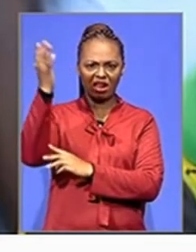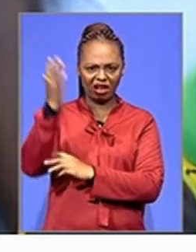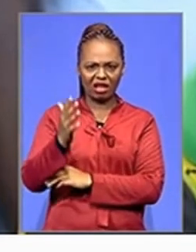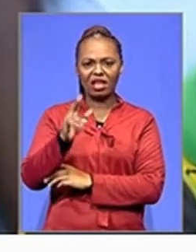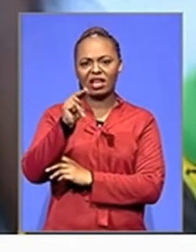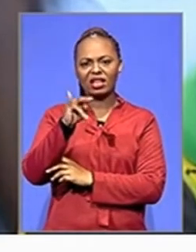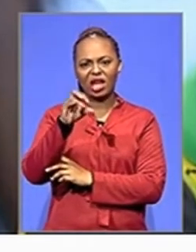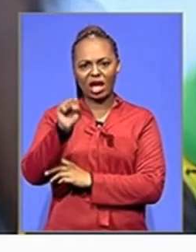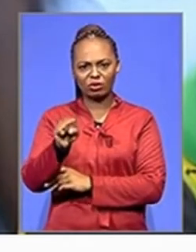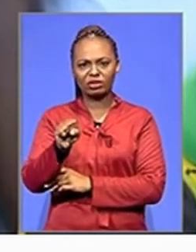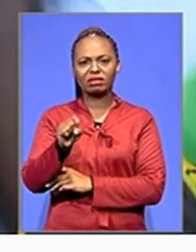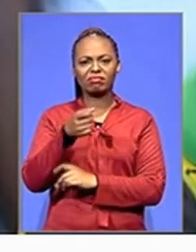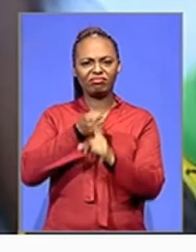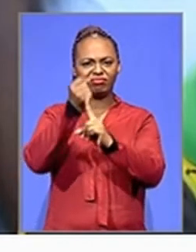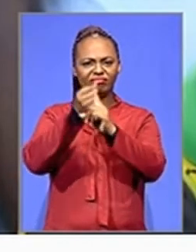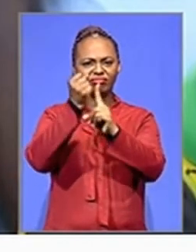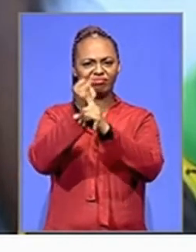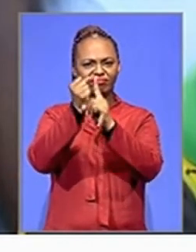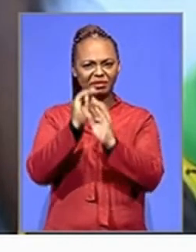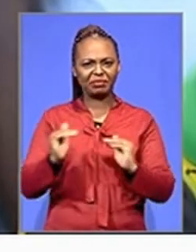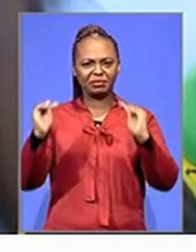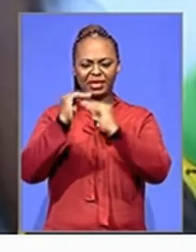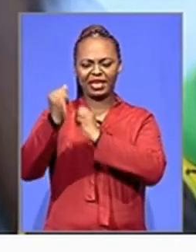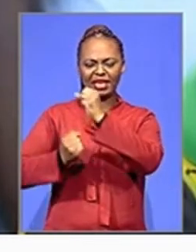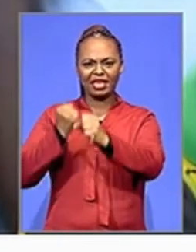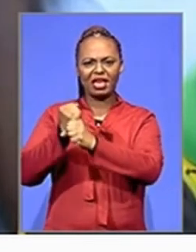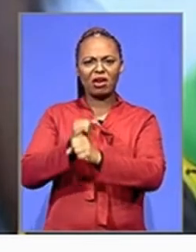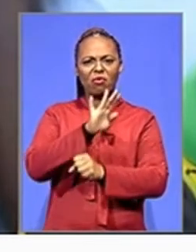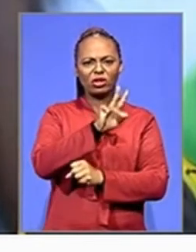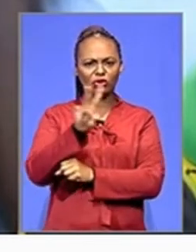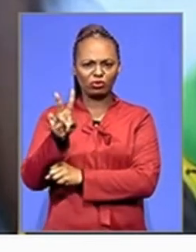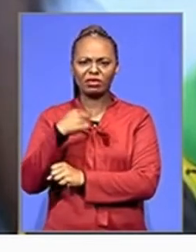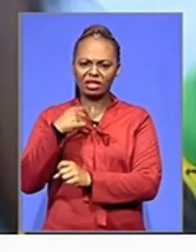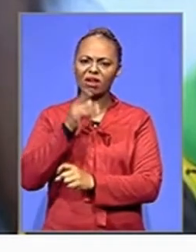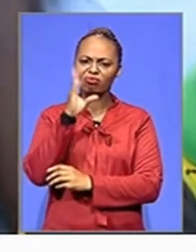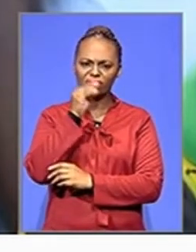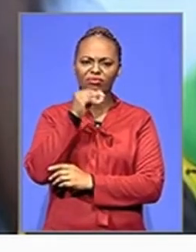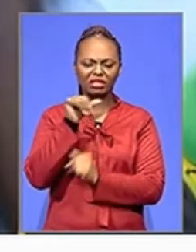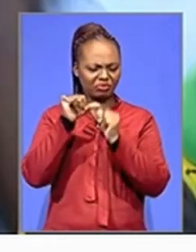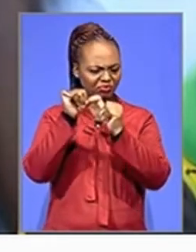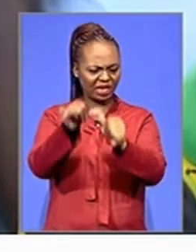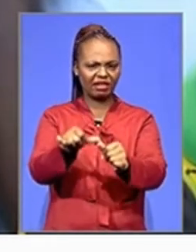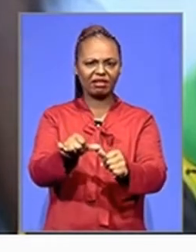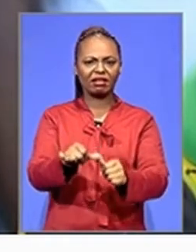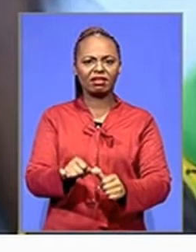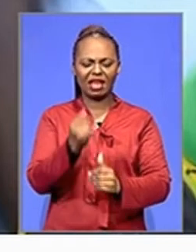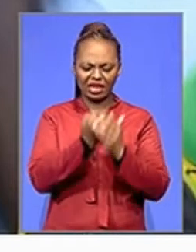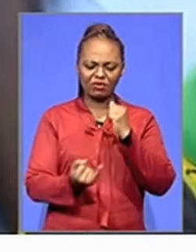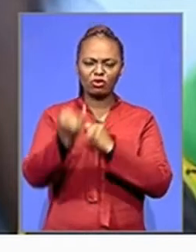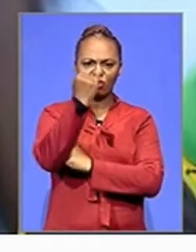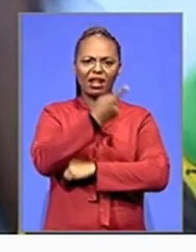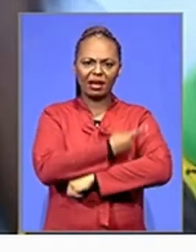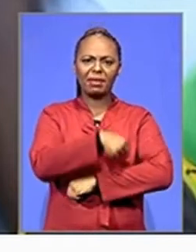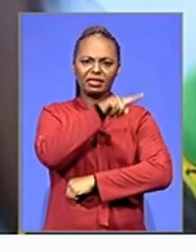the liberation fighter for the past 42 years. So yes, I will continue to speak in my individual